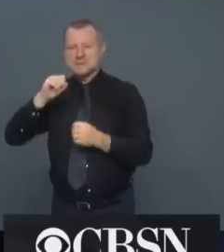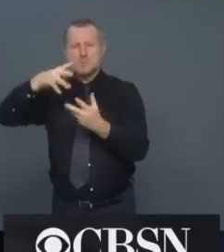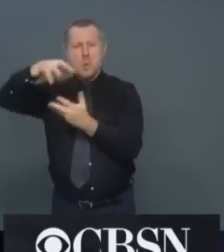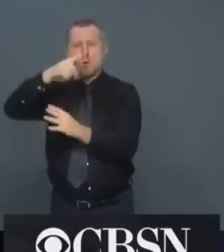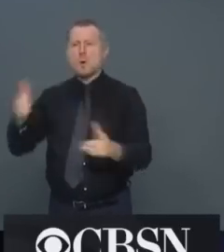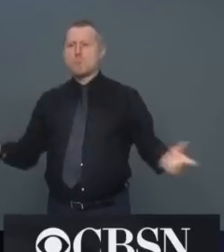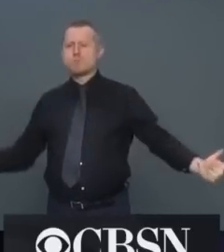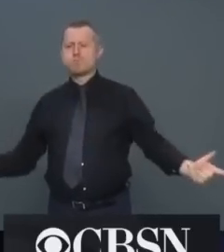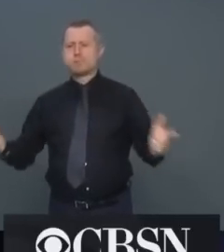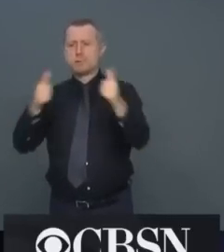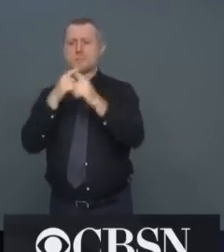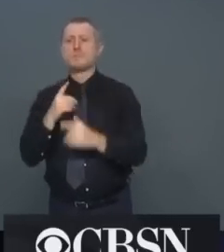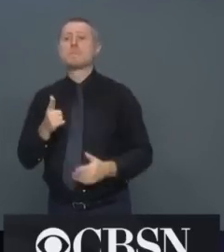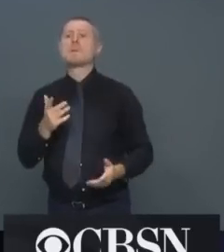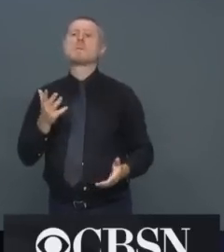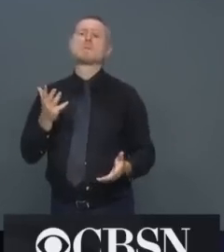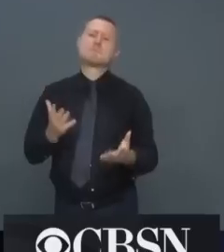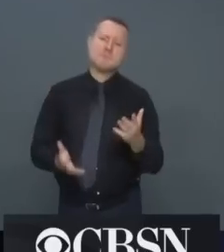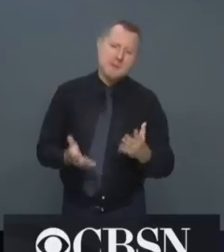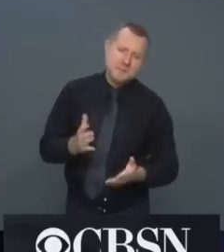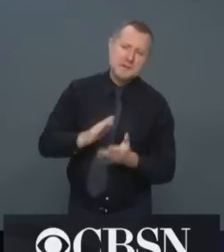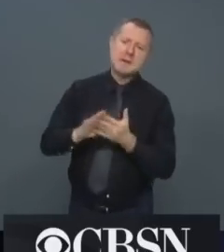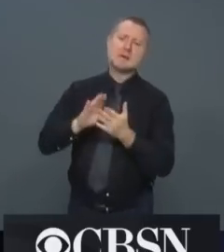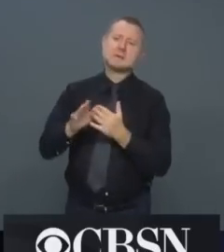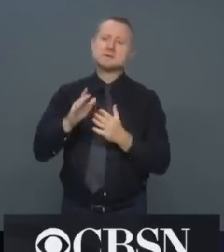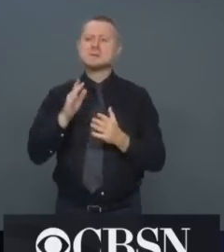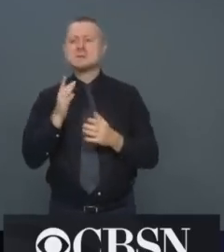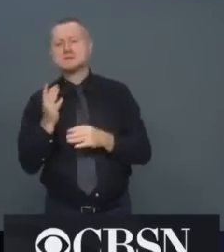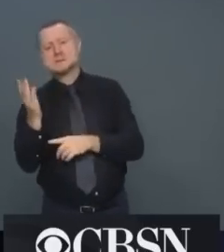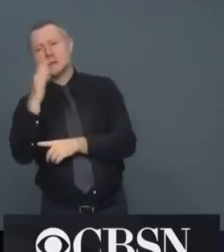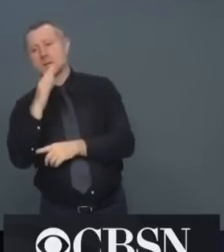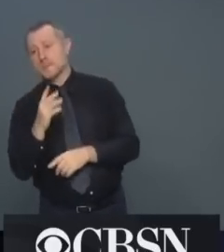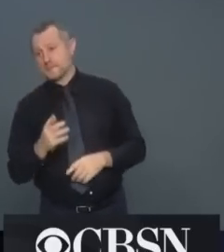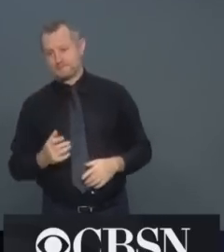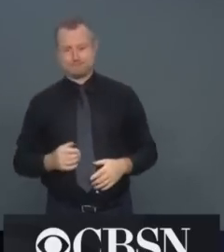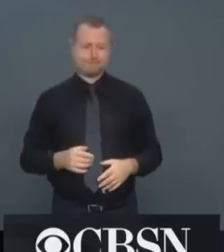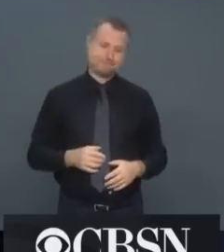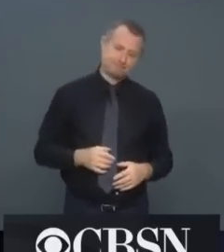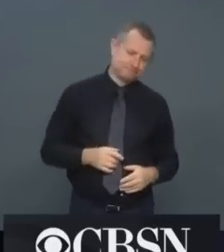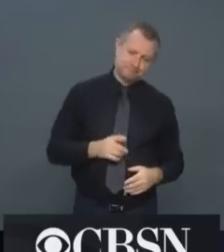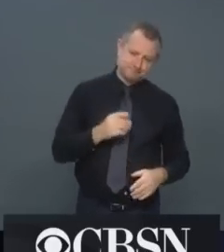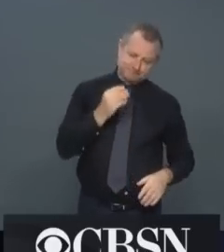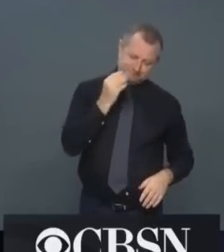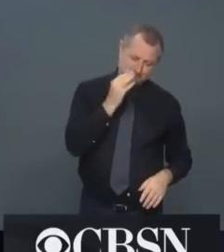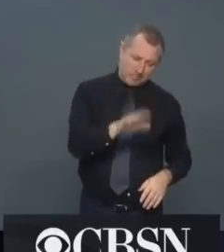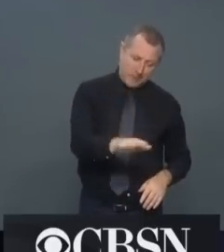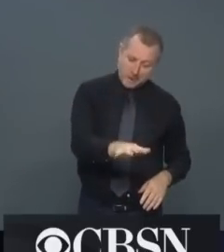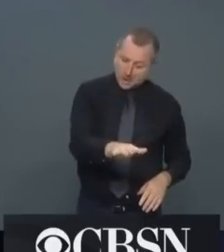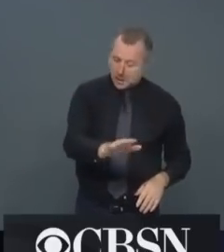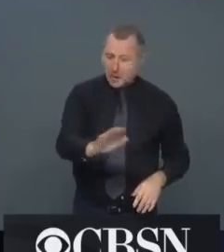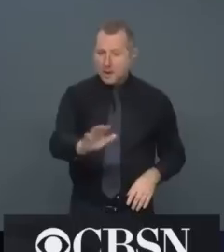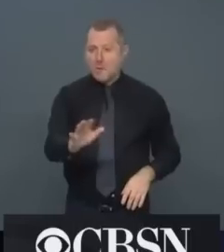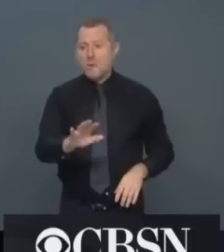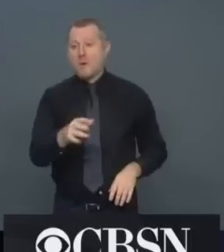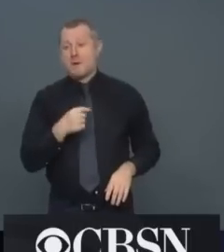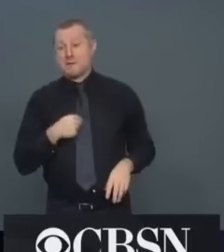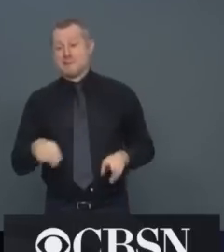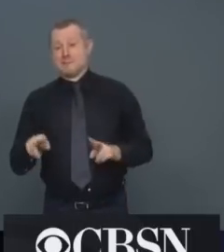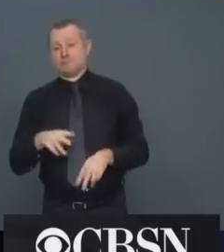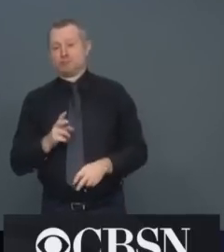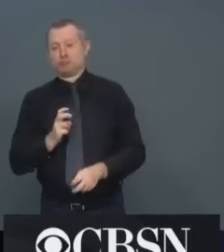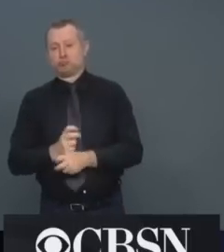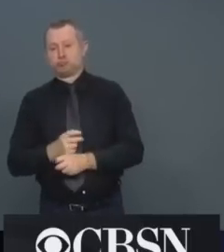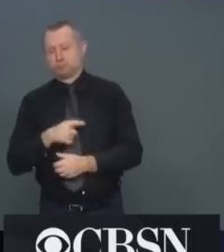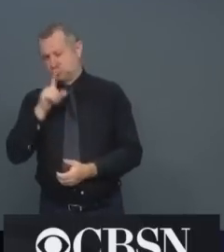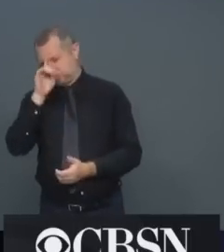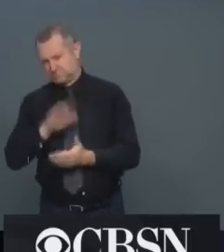cleaning during the day, but they never said to you, or it's incredible if somebody said to you, yes, we